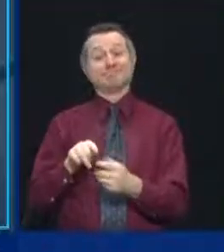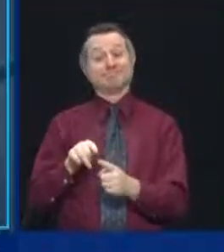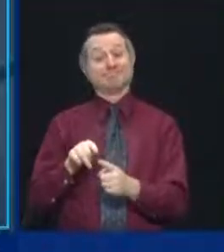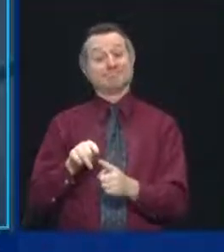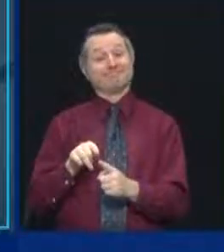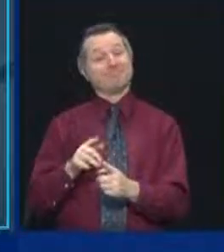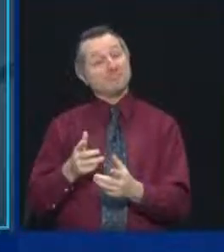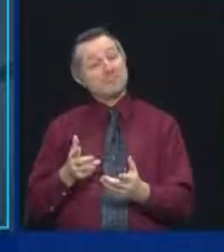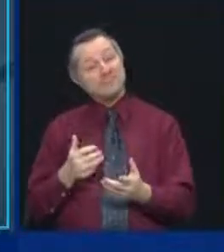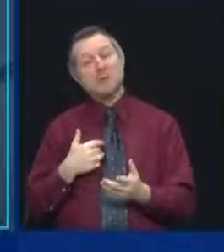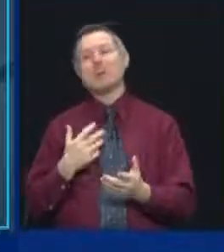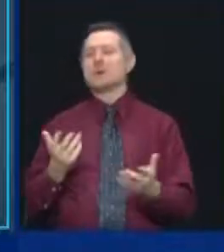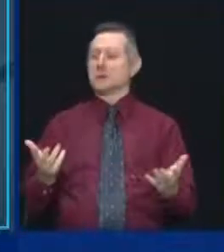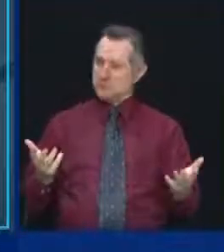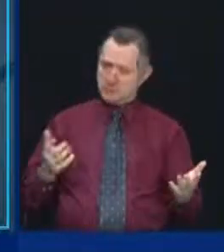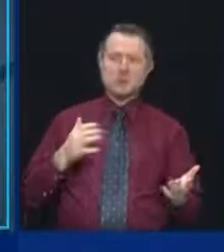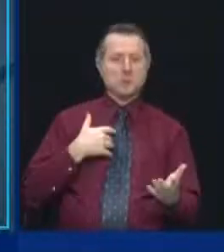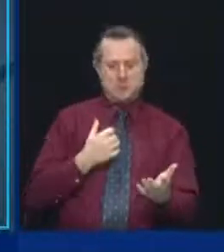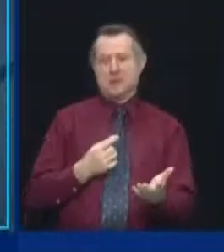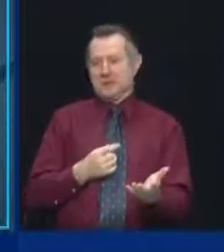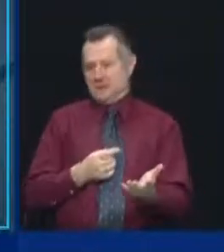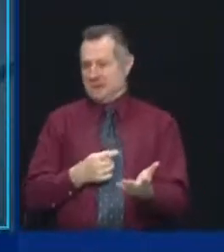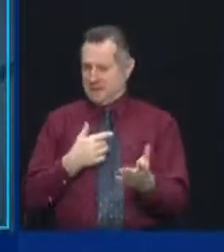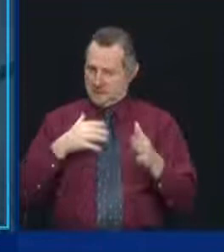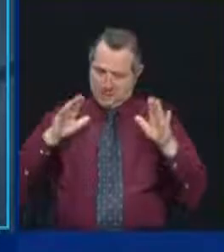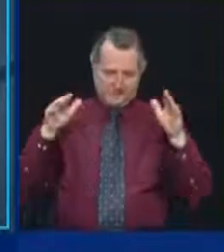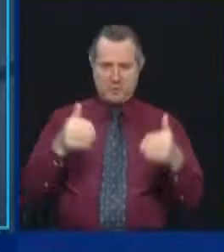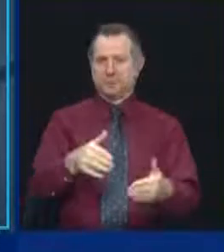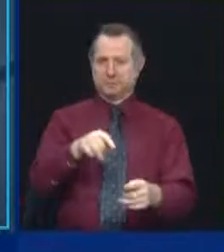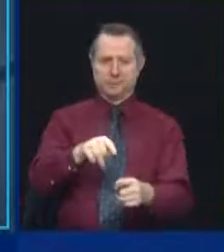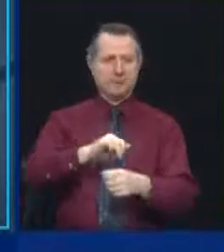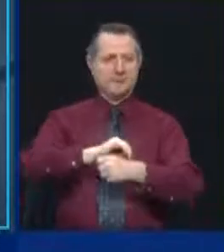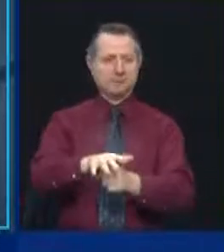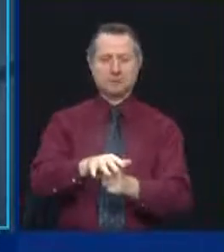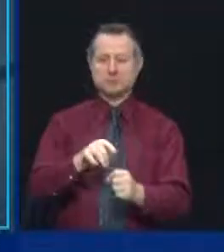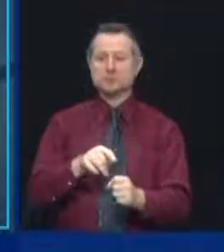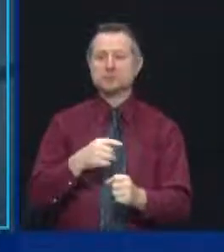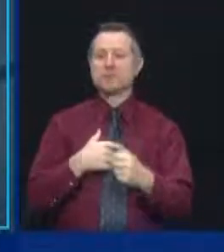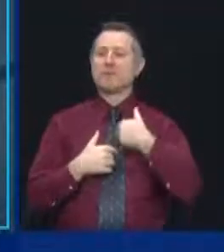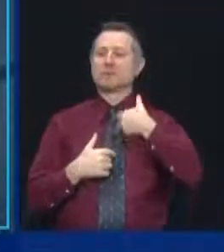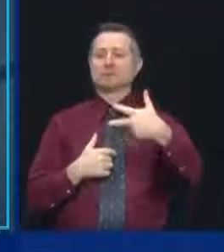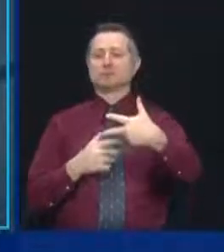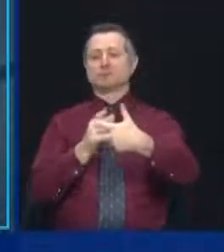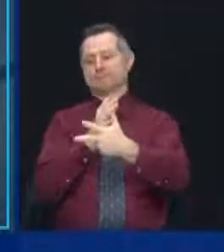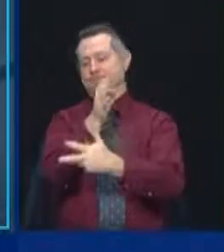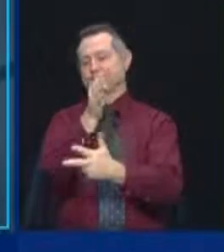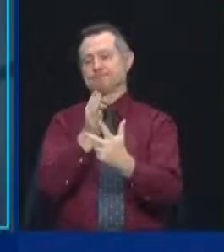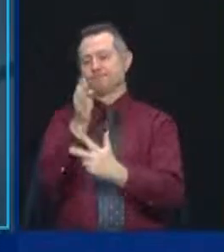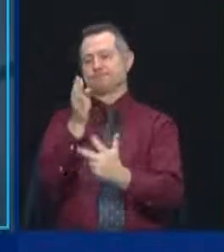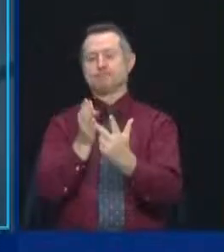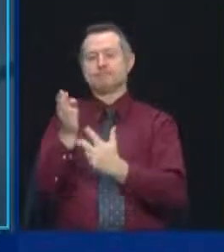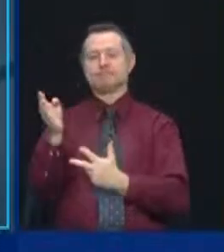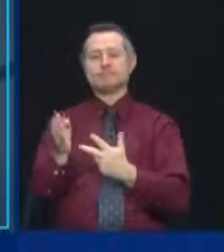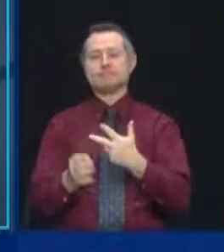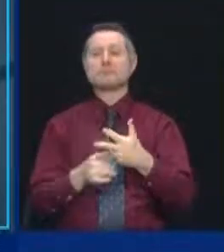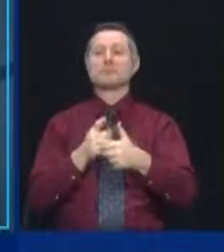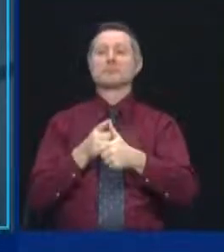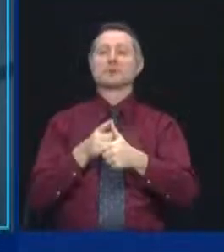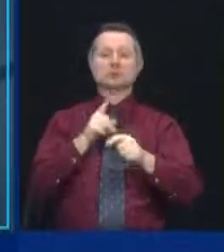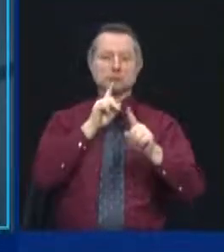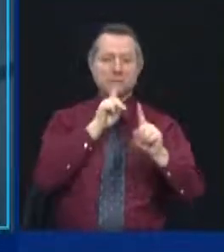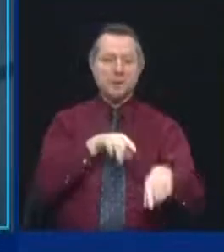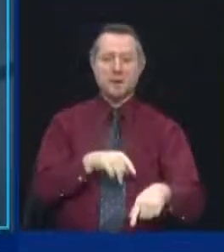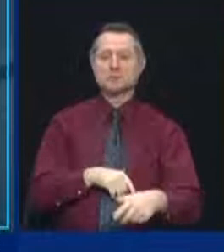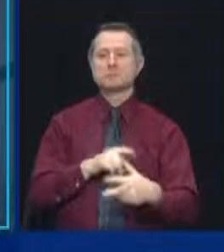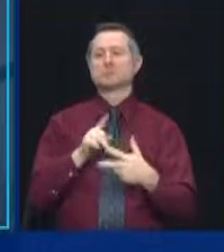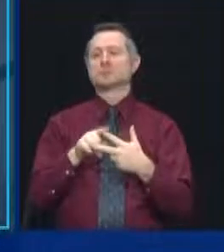That is the order of the day. We're working on 3 tracks simultaneously with COVID: responding to COVID, managing